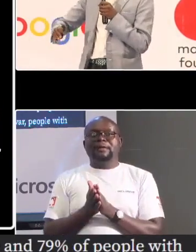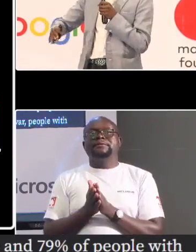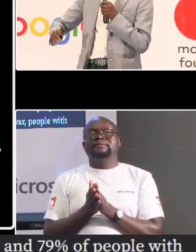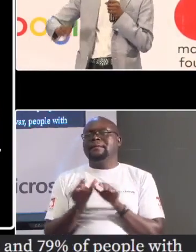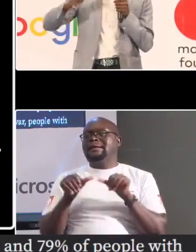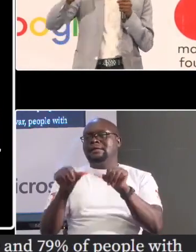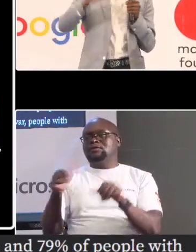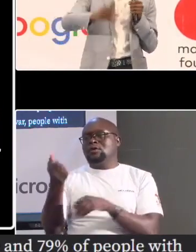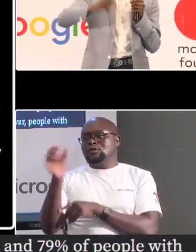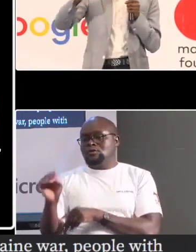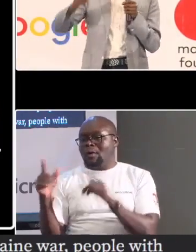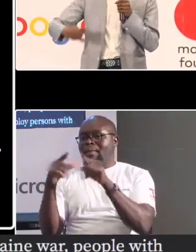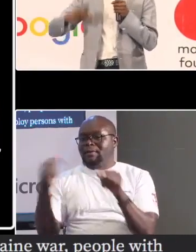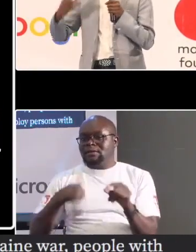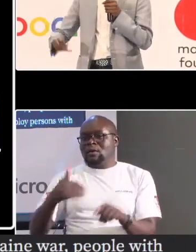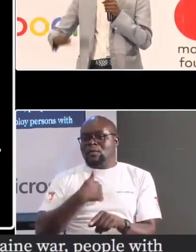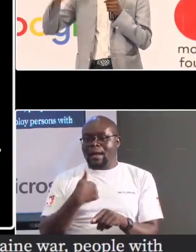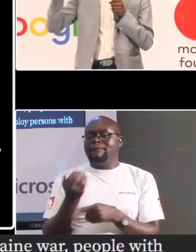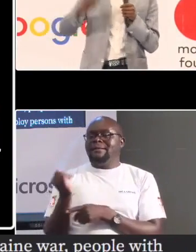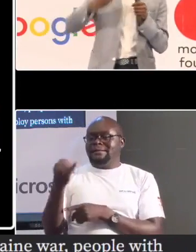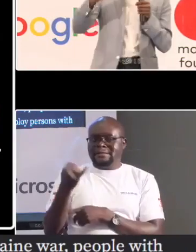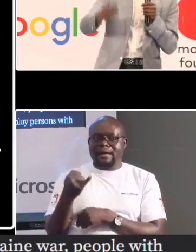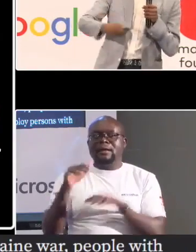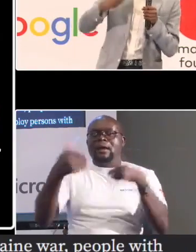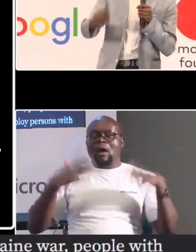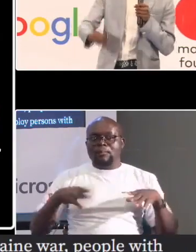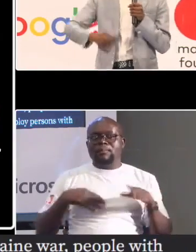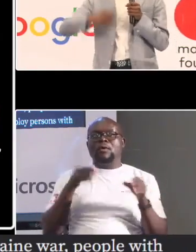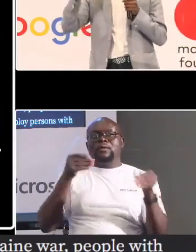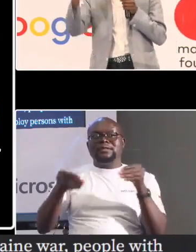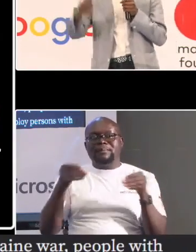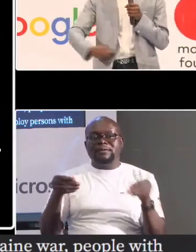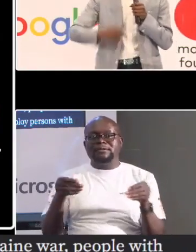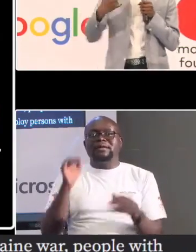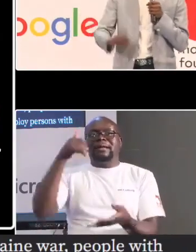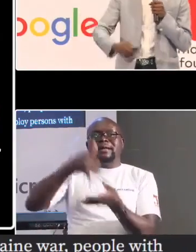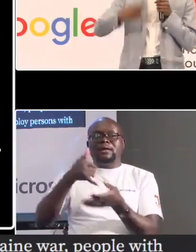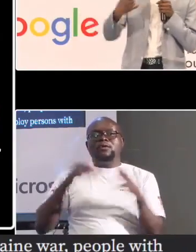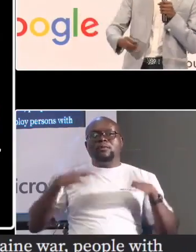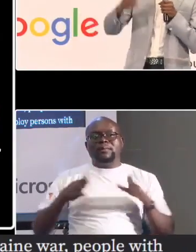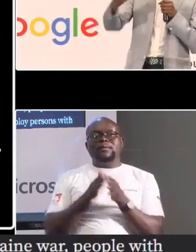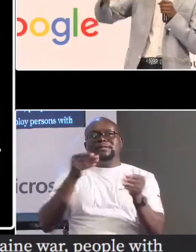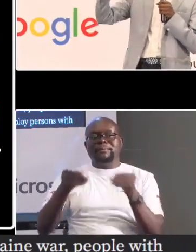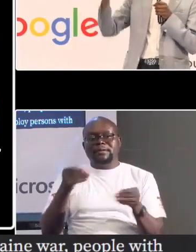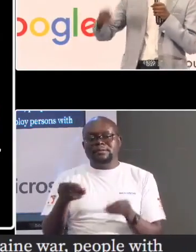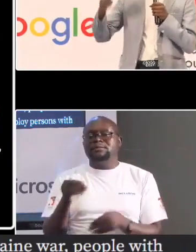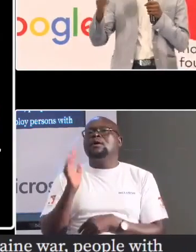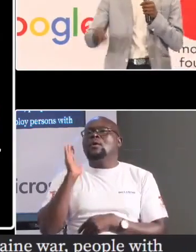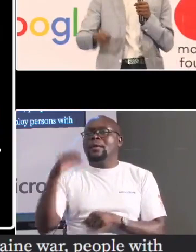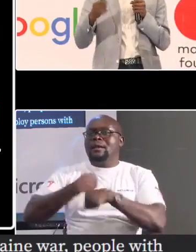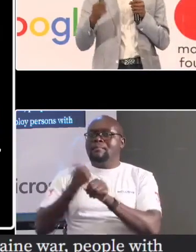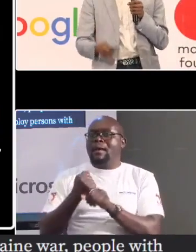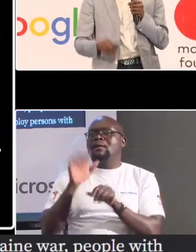retention. So the message we have as designers is hire people with disabilities, include people with disabilities. They will make